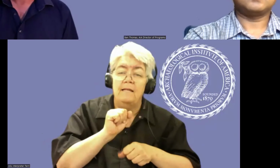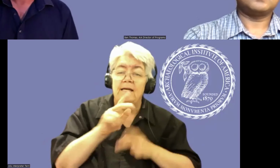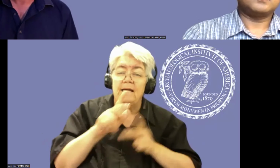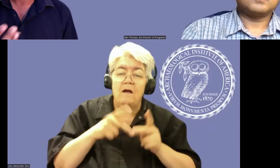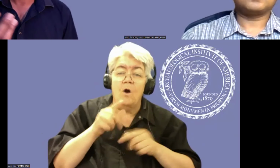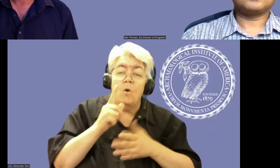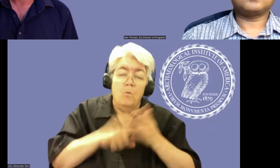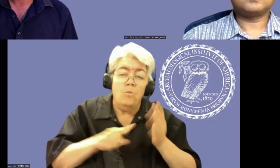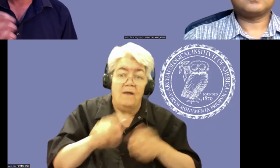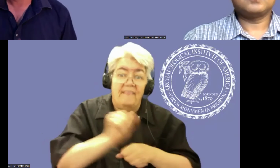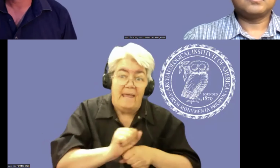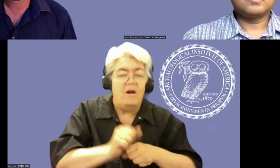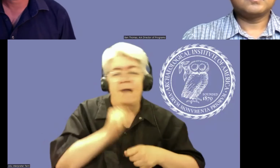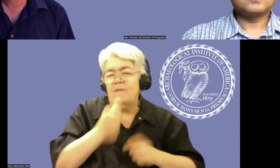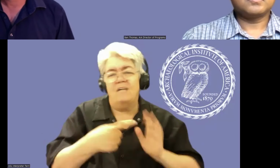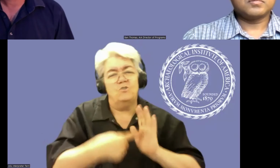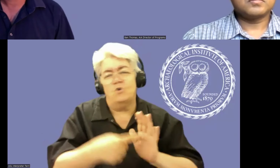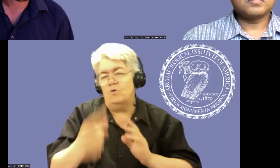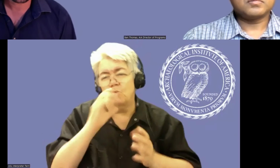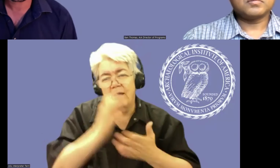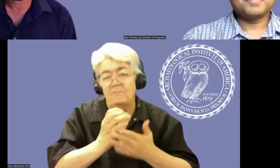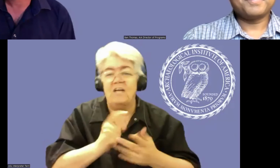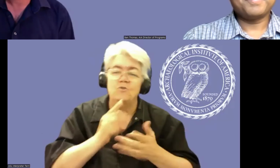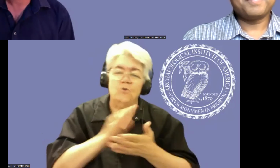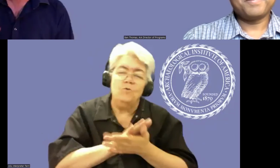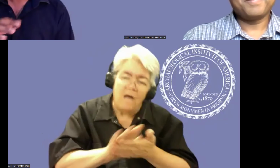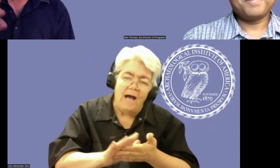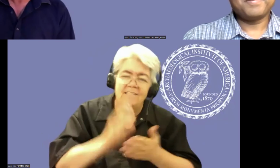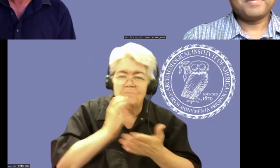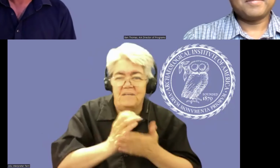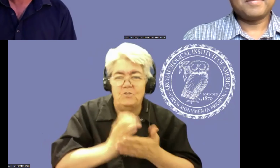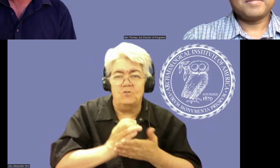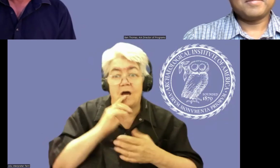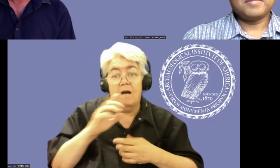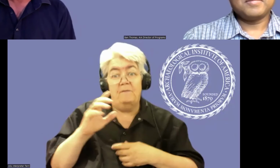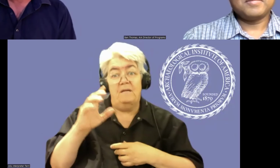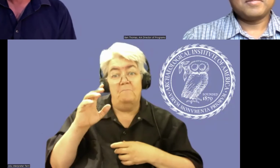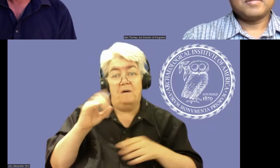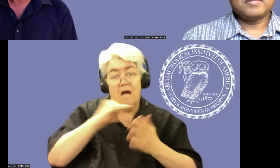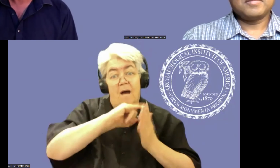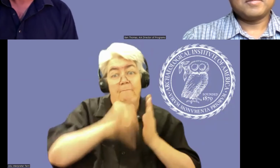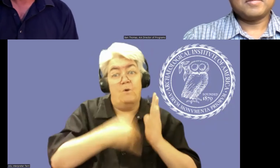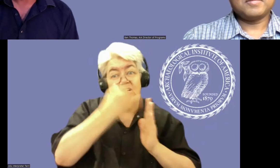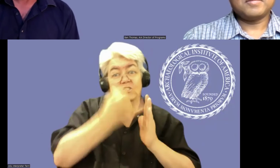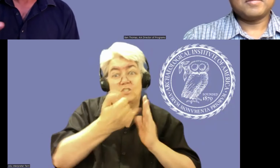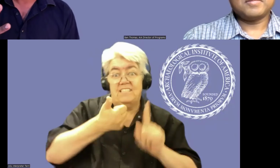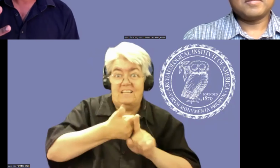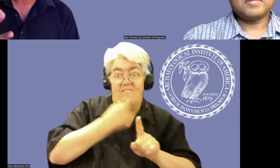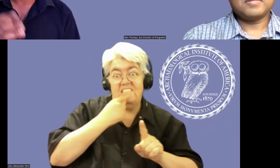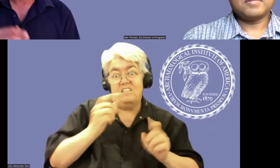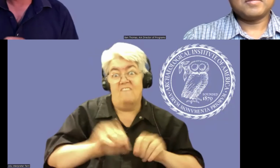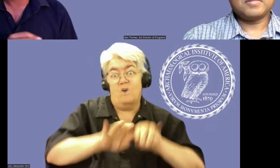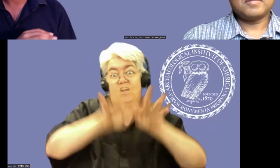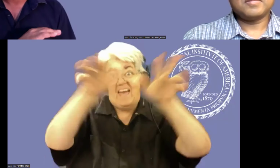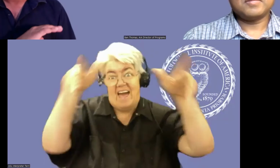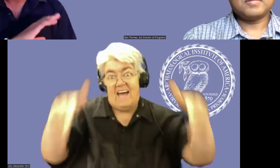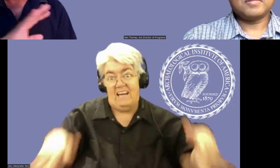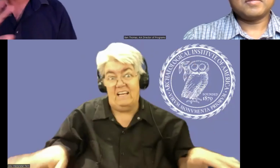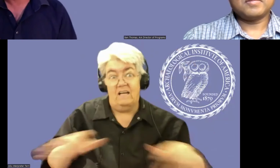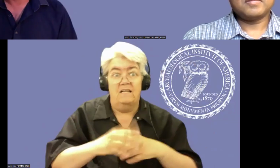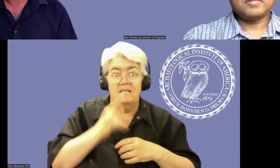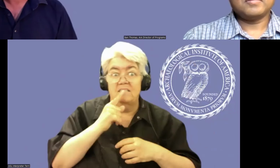able to show you images. I've shown you some of the nicer pictures of Mauritius, but actually Mauritius is a volcanic island. There's boulders of, of